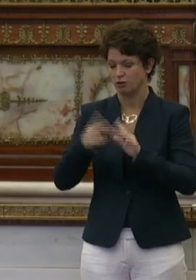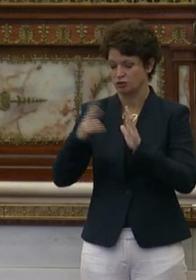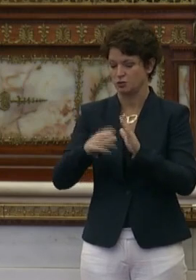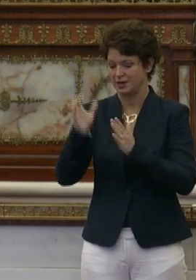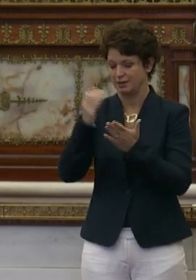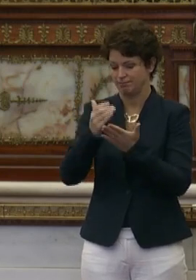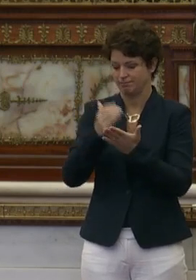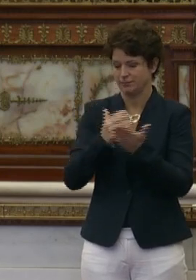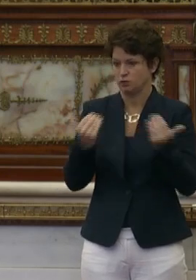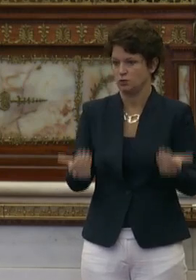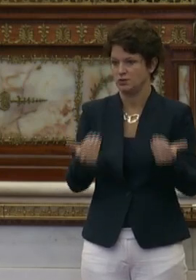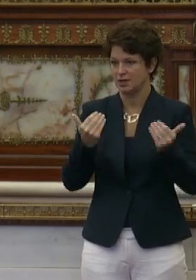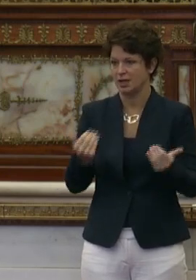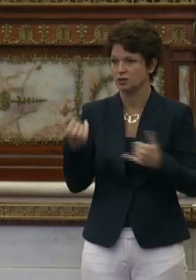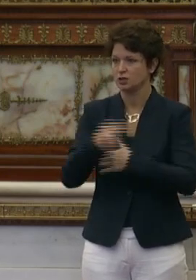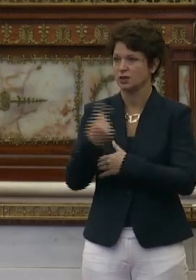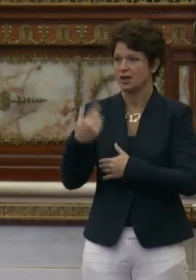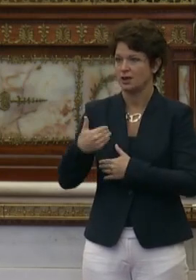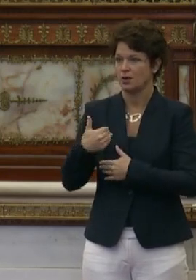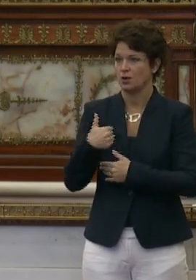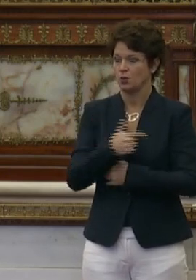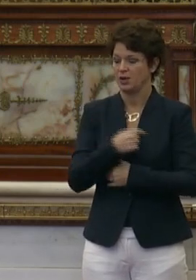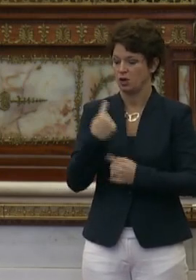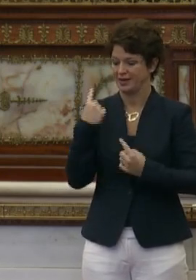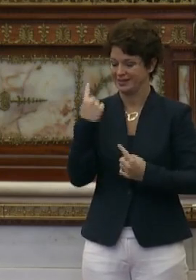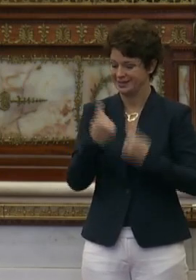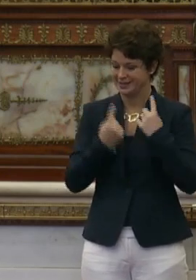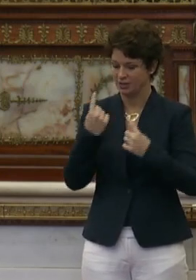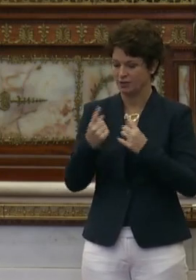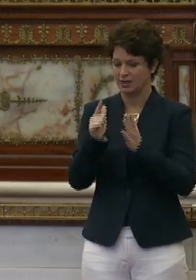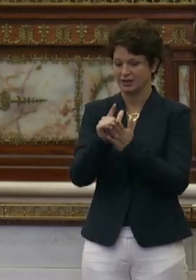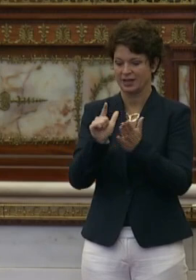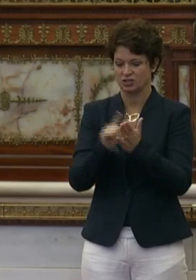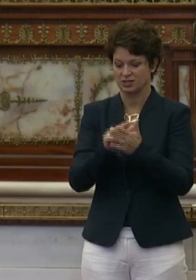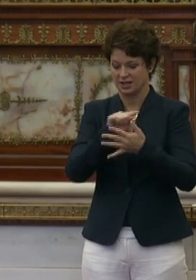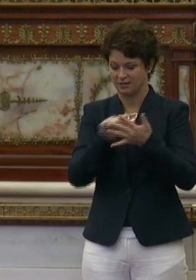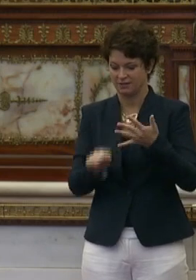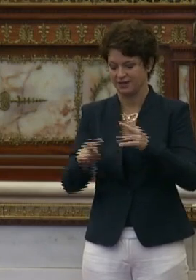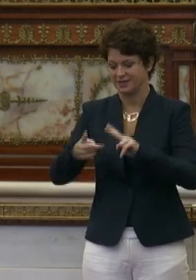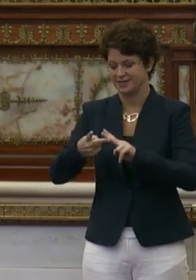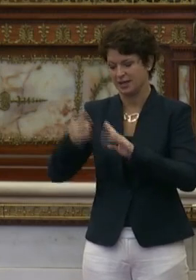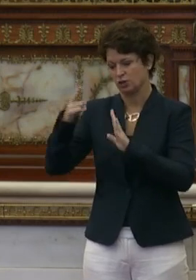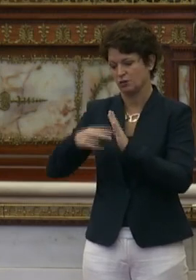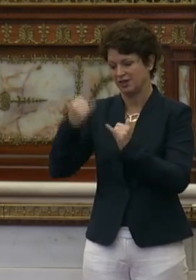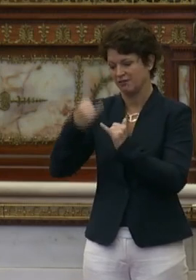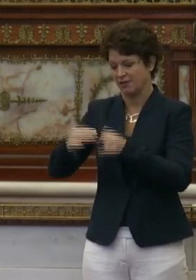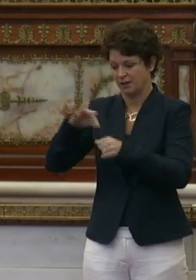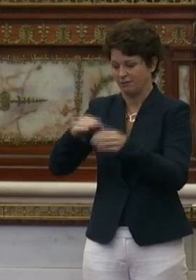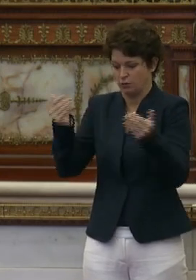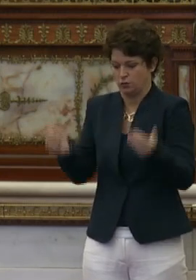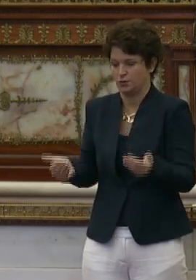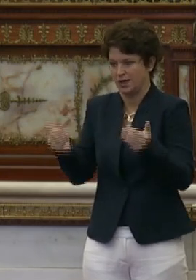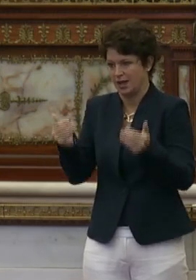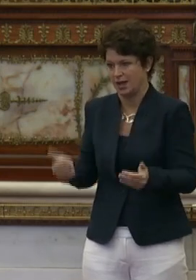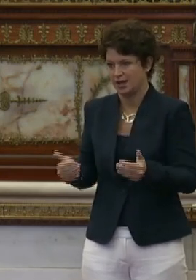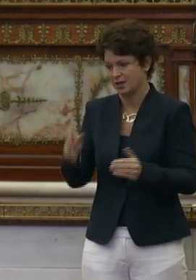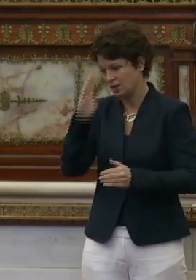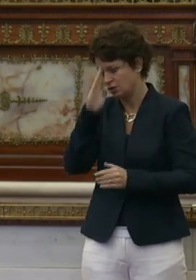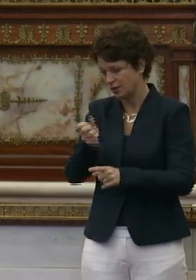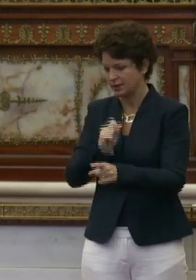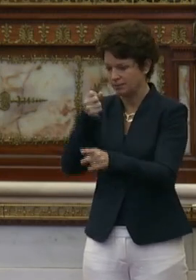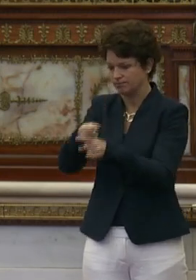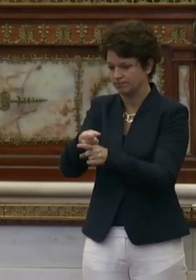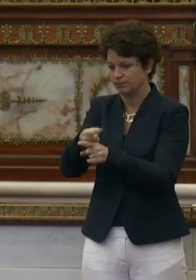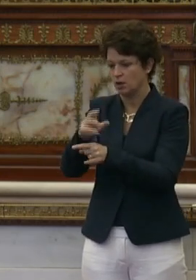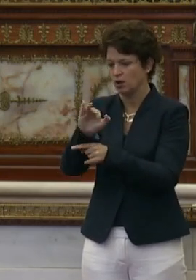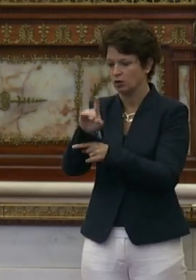today. So today we only are considering those legislative matters on the second reading and final passage calendar that directly pertain to